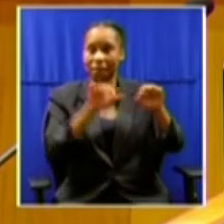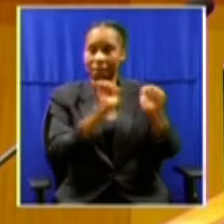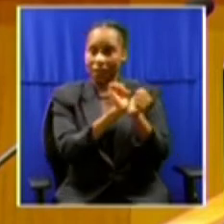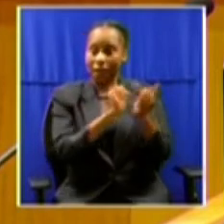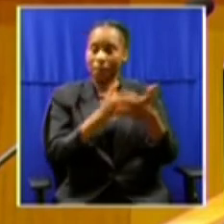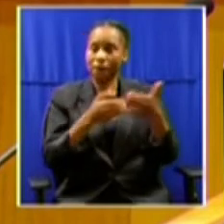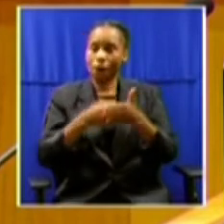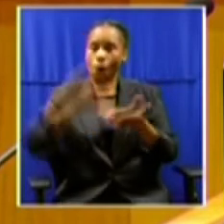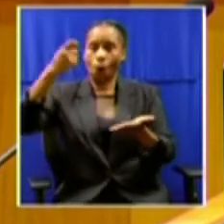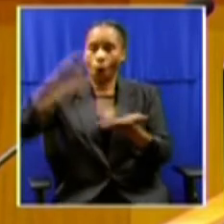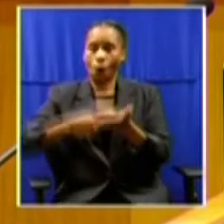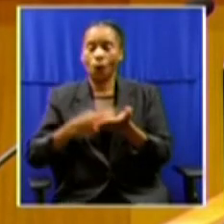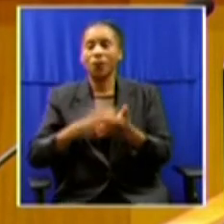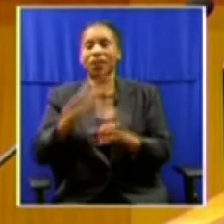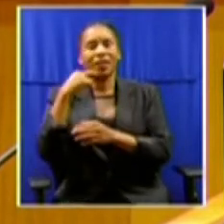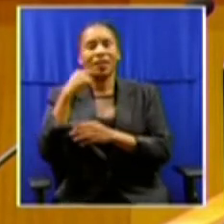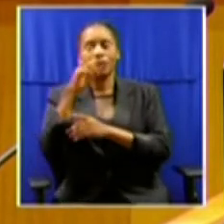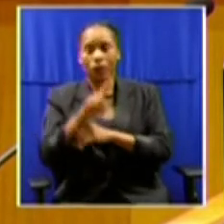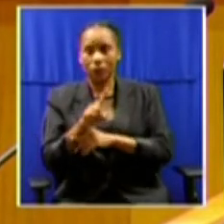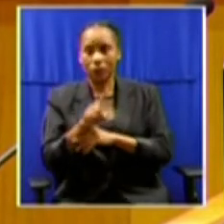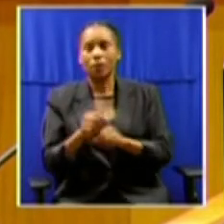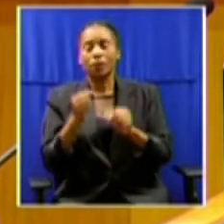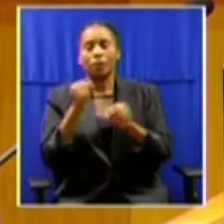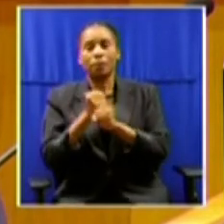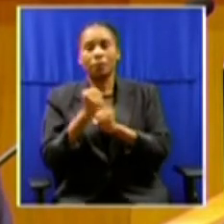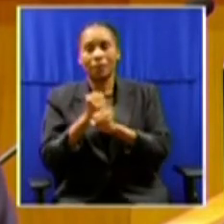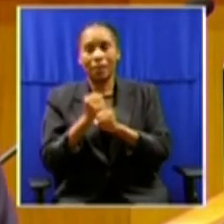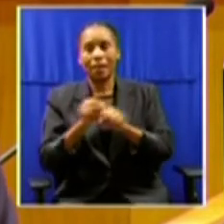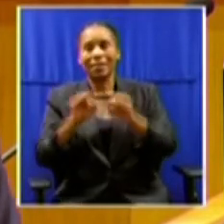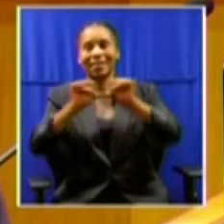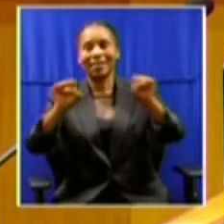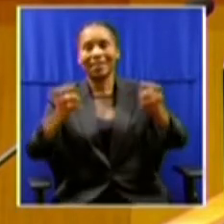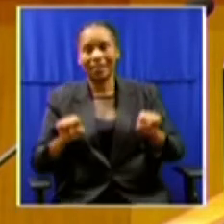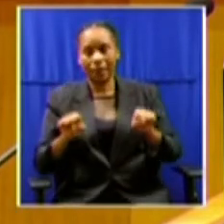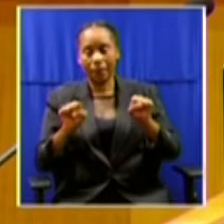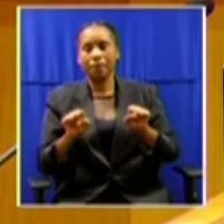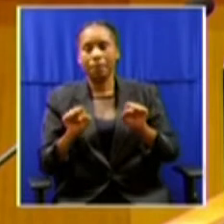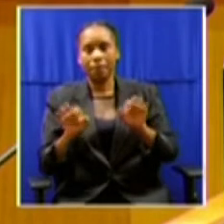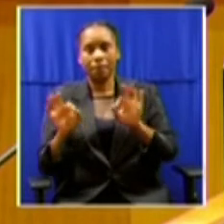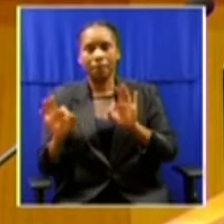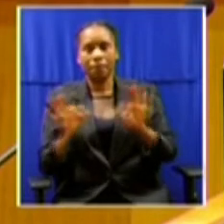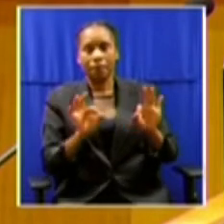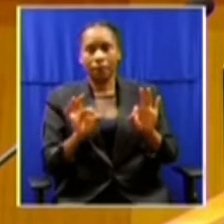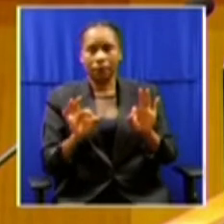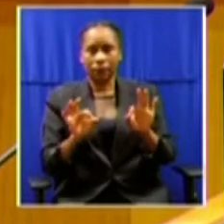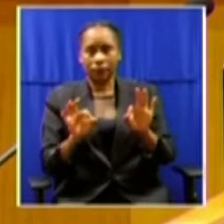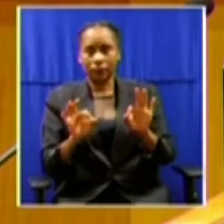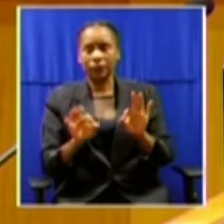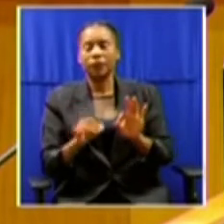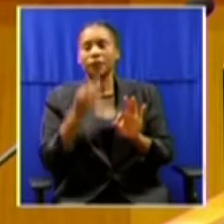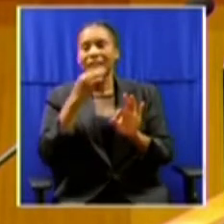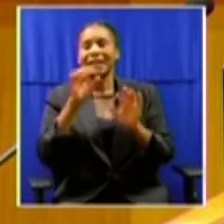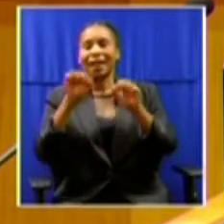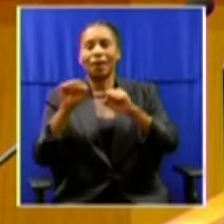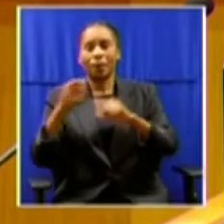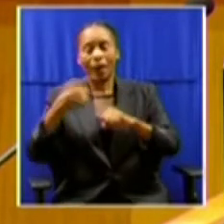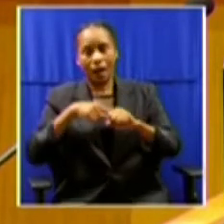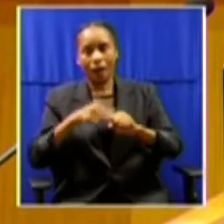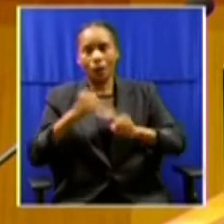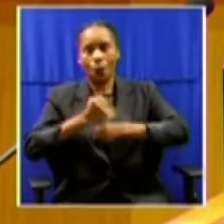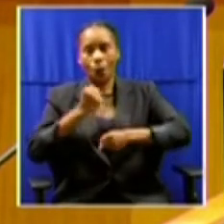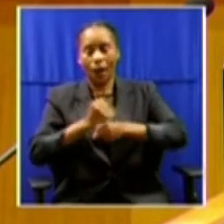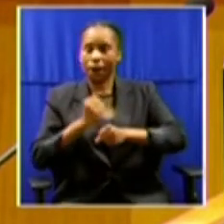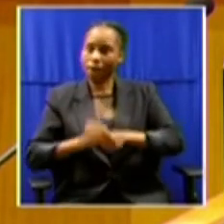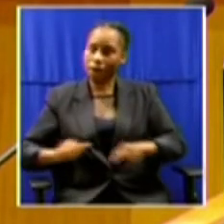of modernizing of the systems of the entire criminal justice cluster that will enable it to function at an optimum